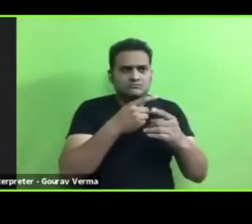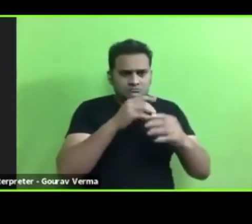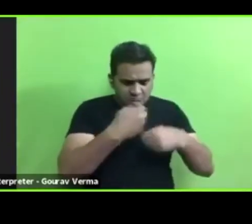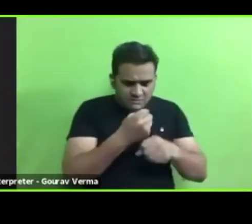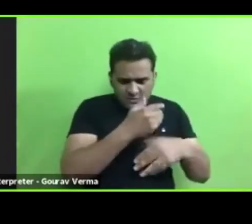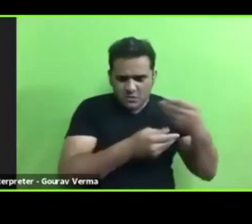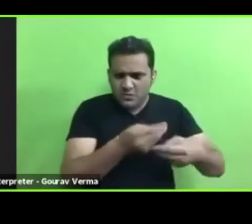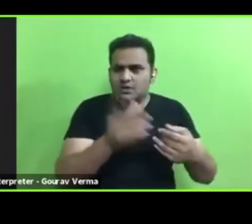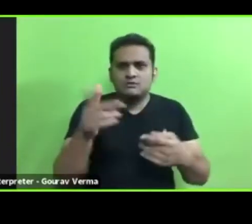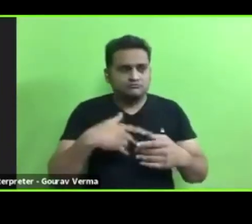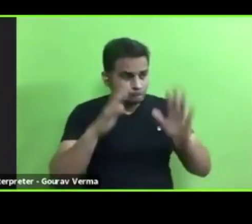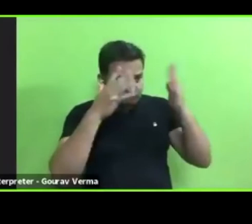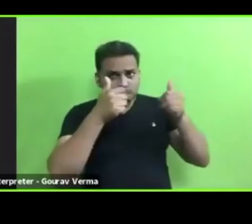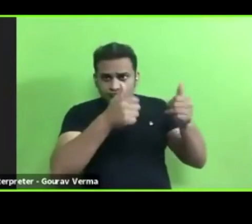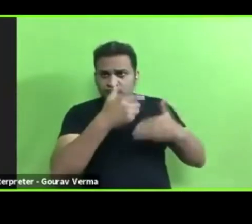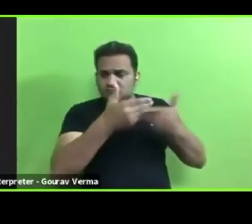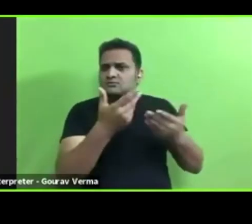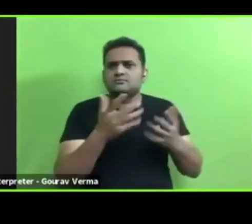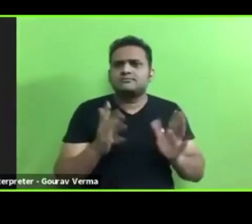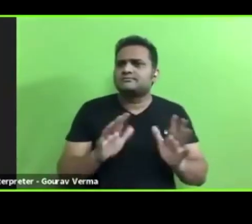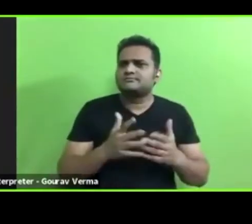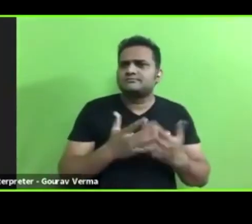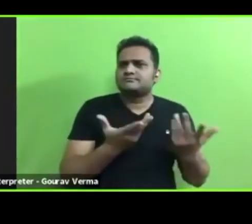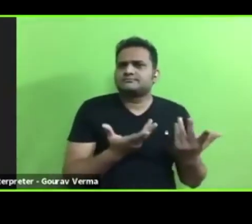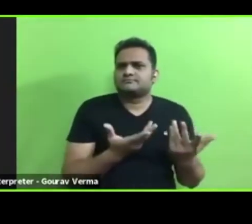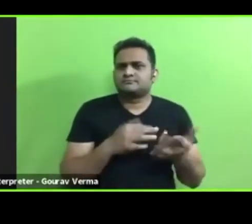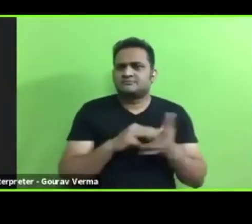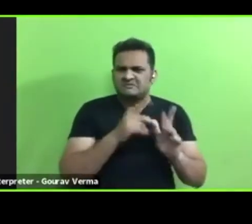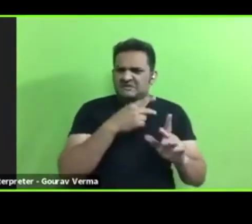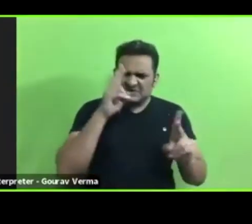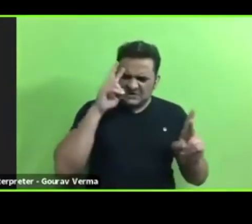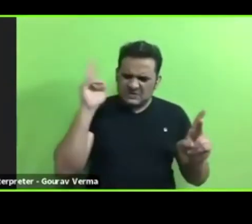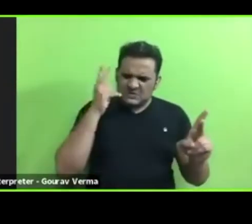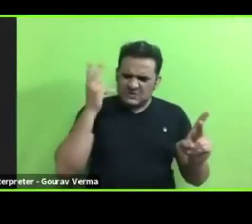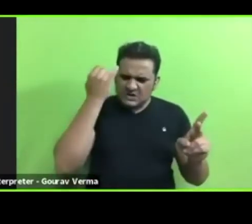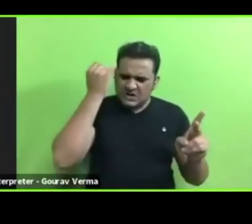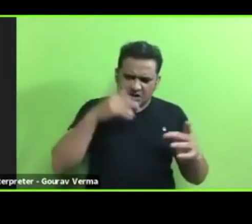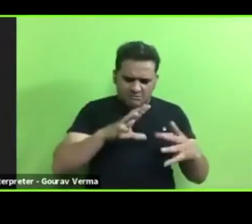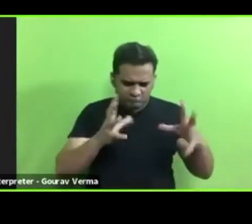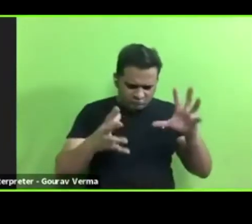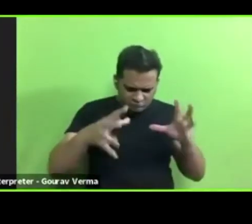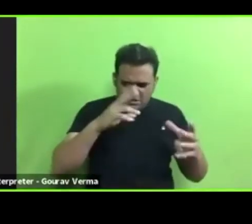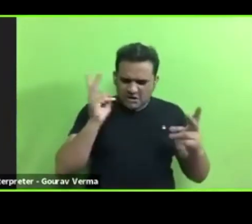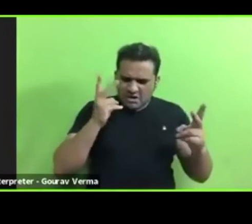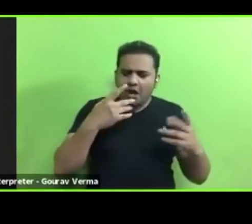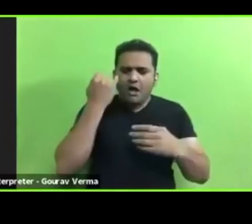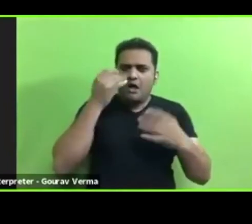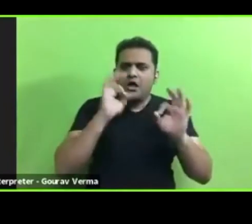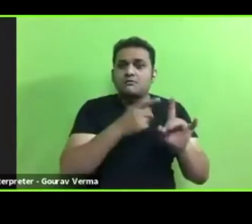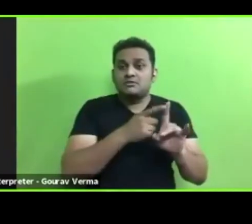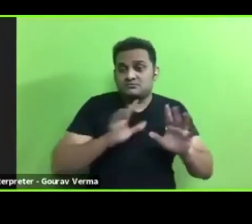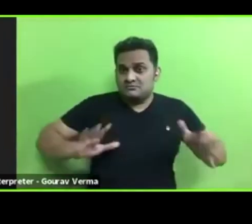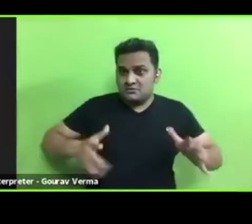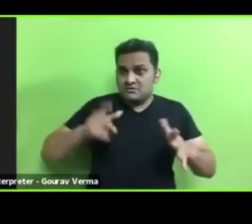and for their mind and for the way they bring abstract concepts into actual physical possibilities. The Mridangam player may say,